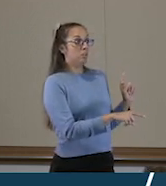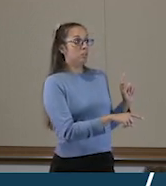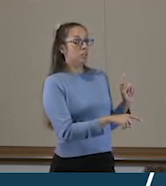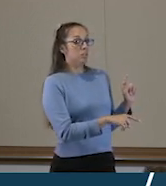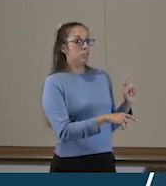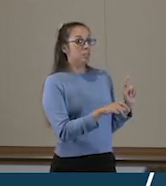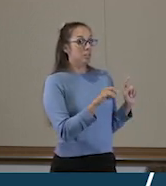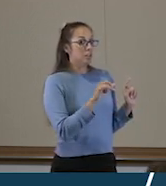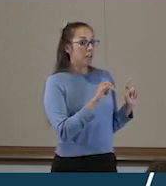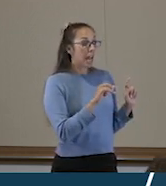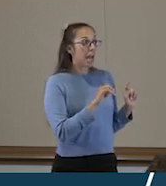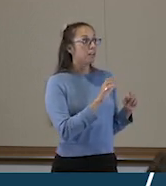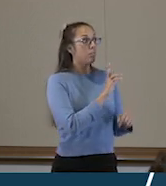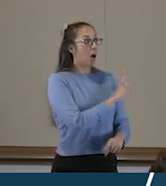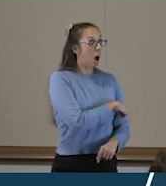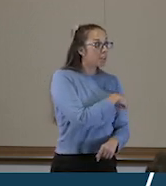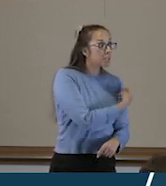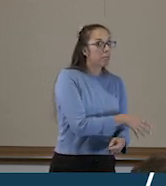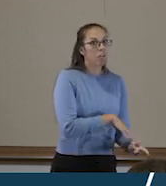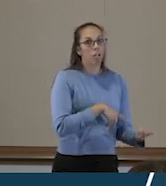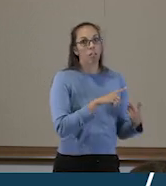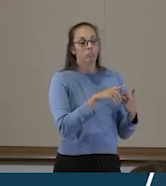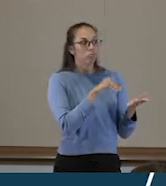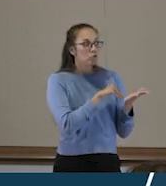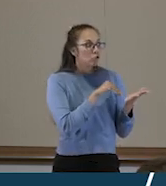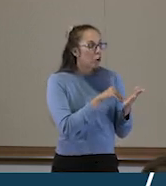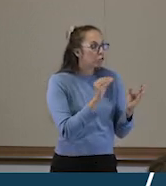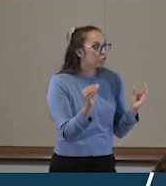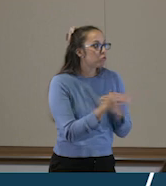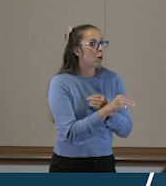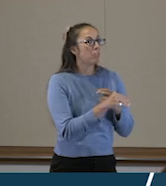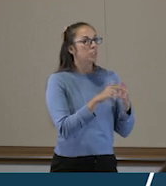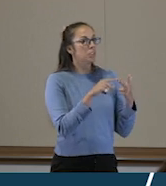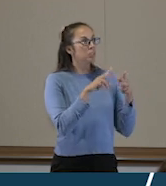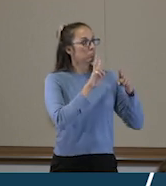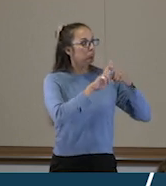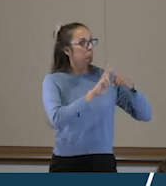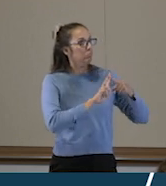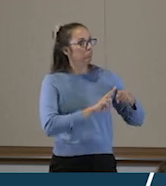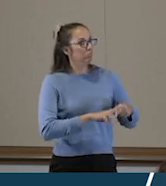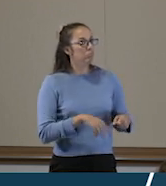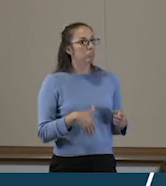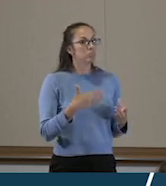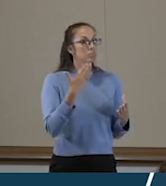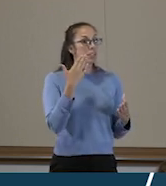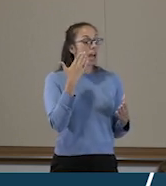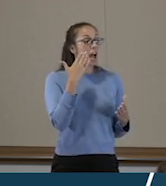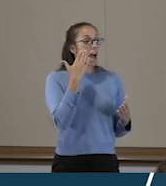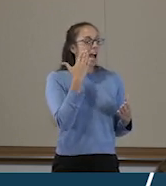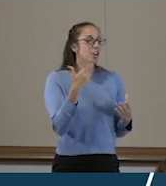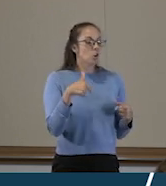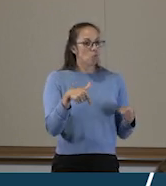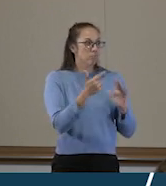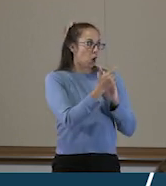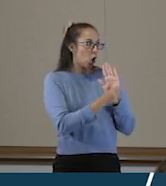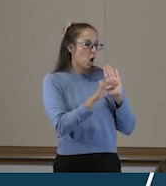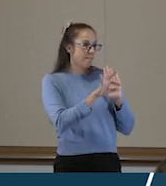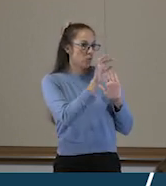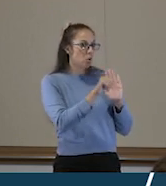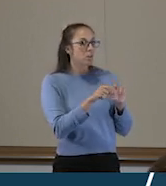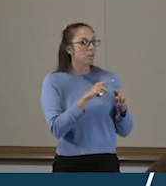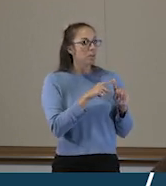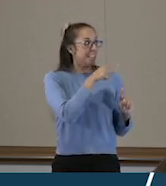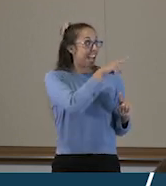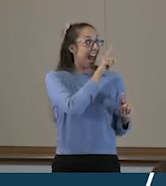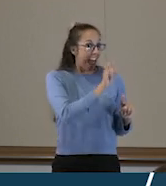the hospital or the doctor's office, because I understand this is a law in Florida now, they have to accept